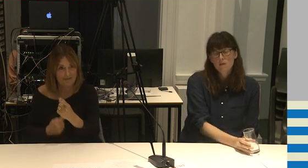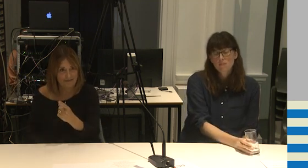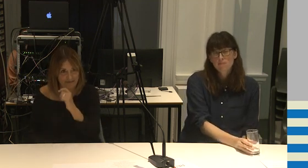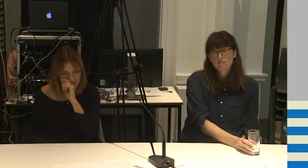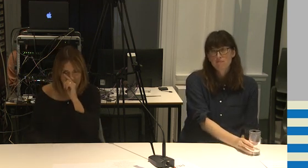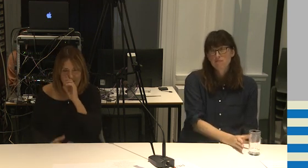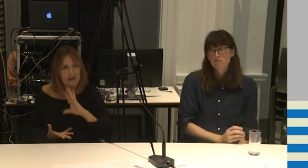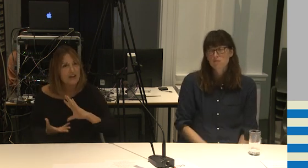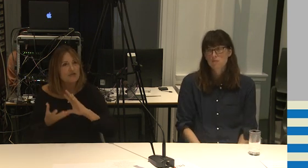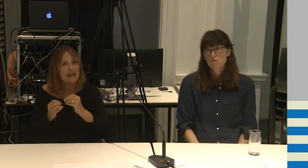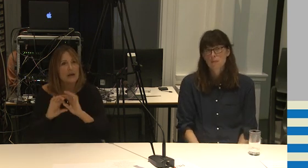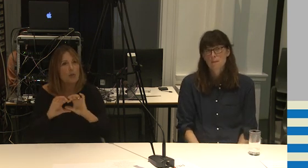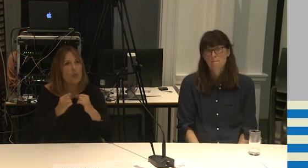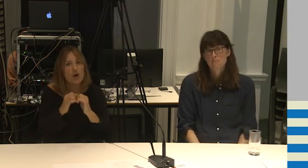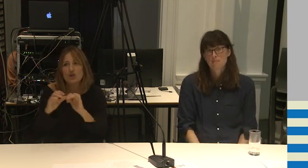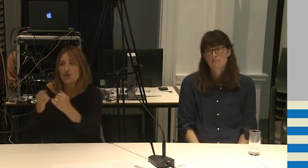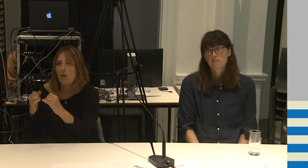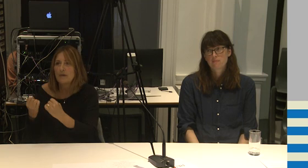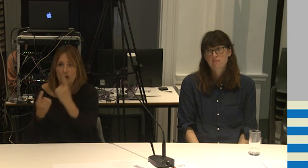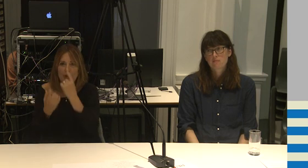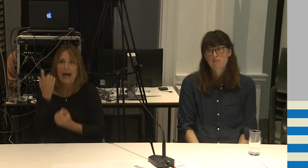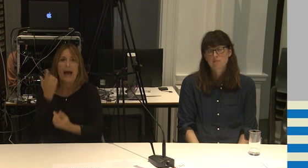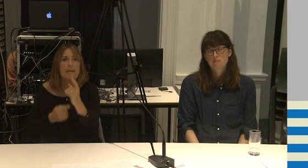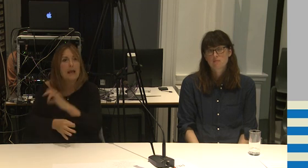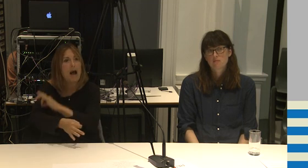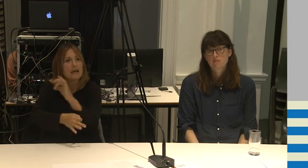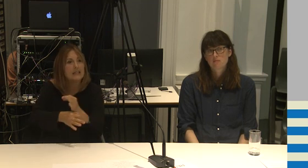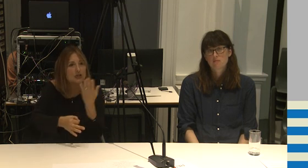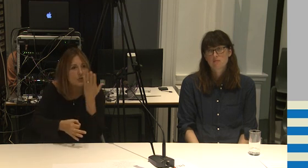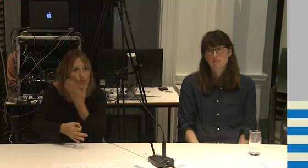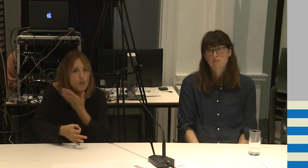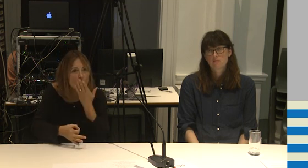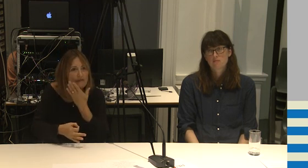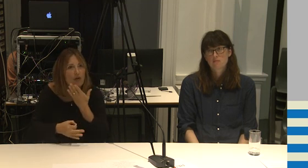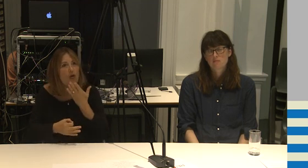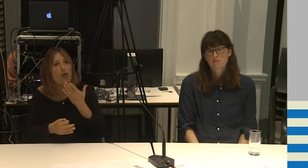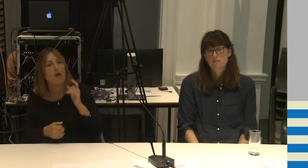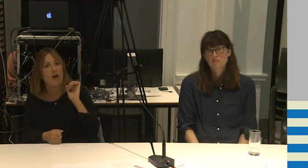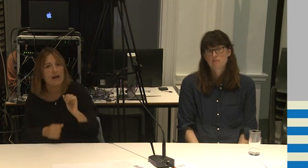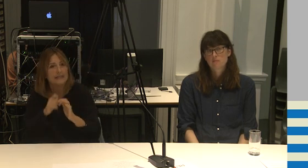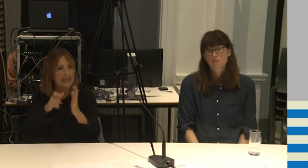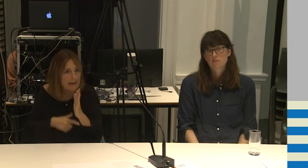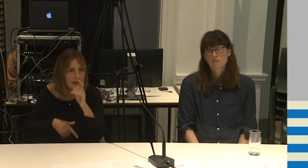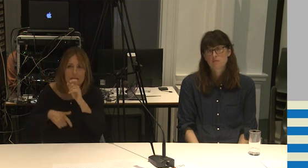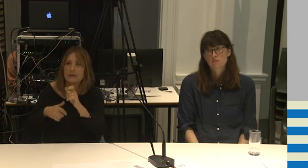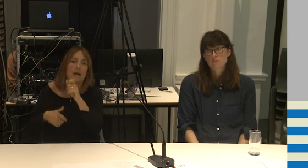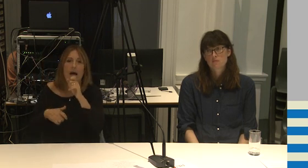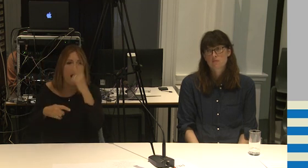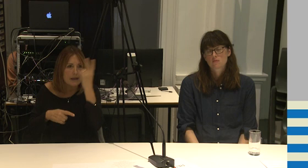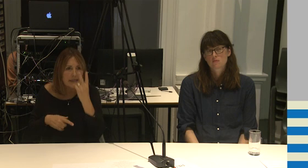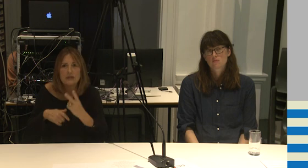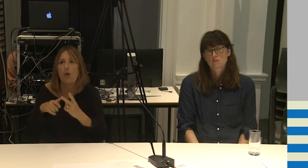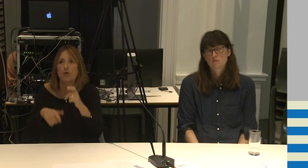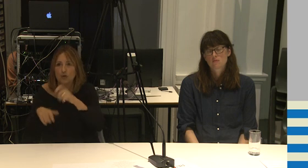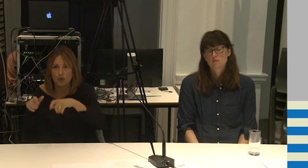about creating workshops that could happen in architecture schools and pairing disabled artists with architecture students so